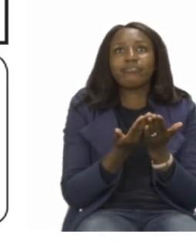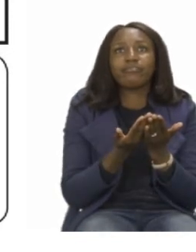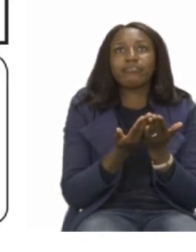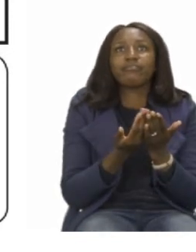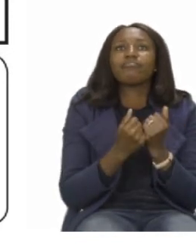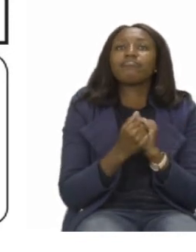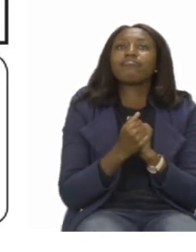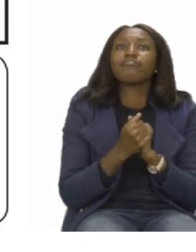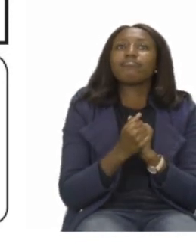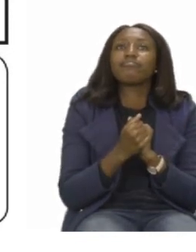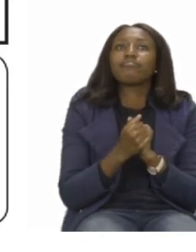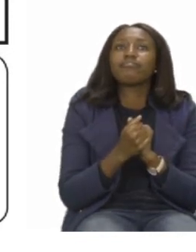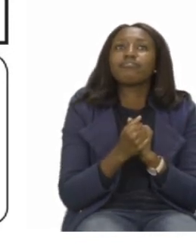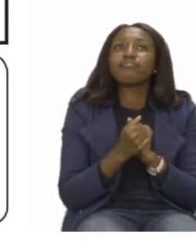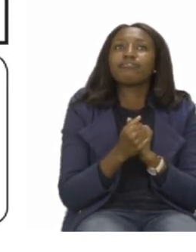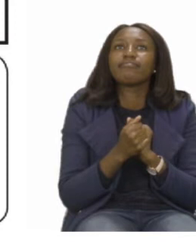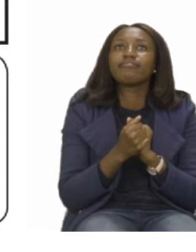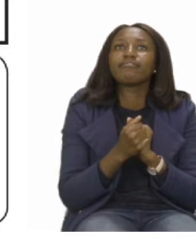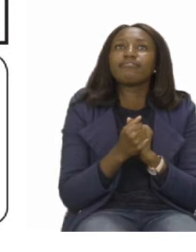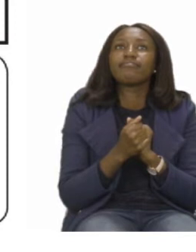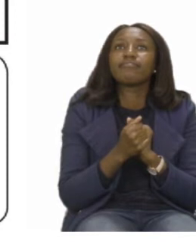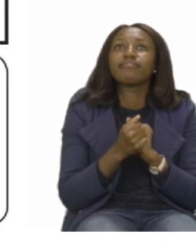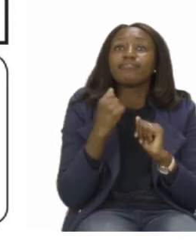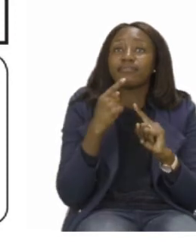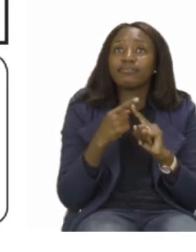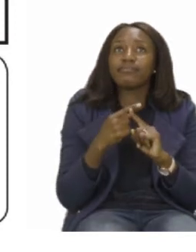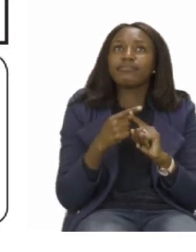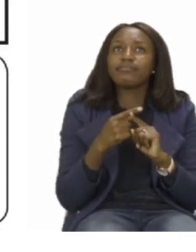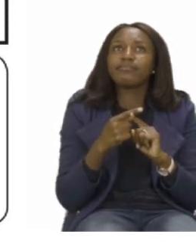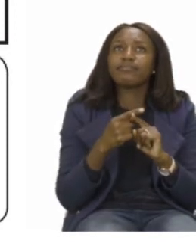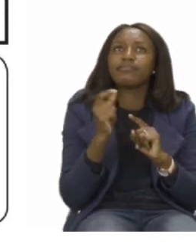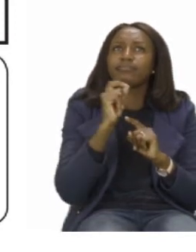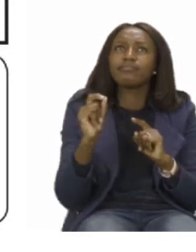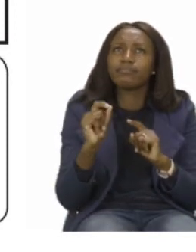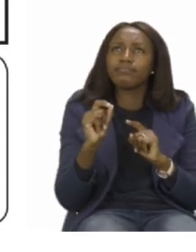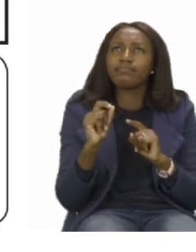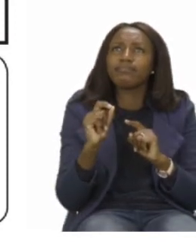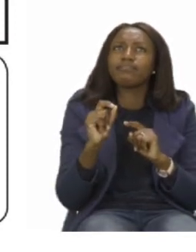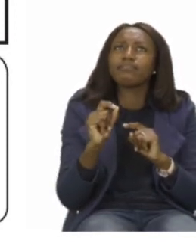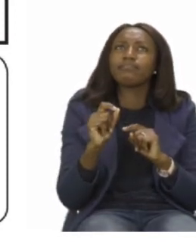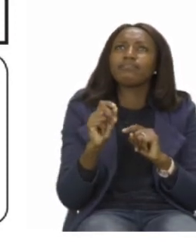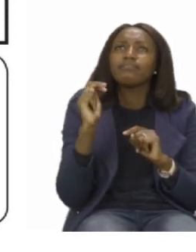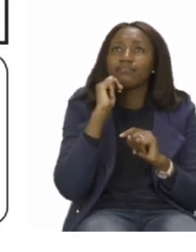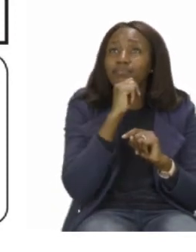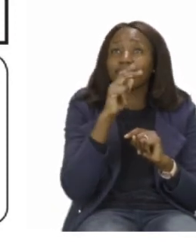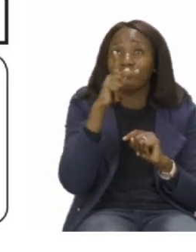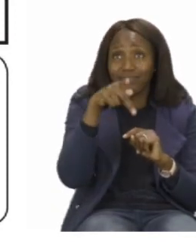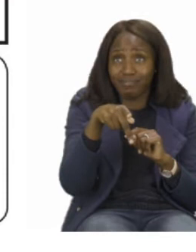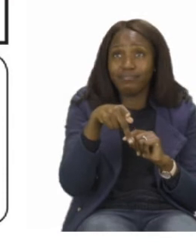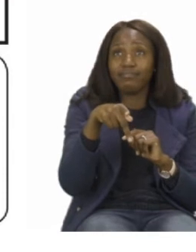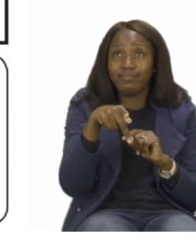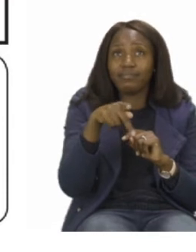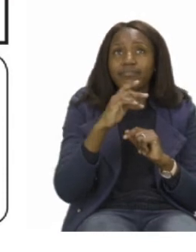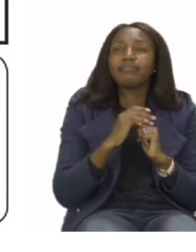Okay. Now, in the instruction, it says, write the correct possessive pronoun for each